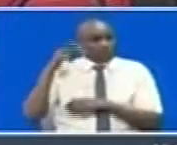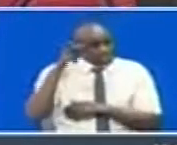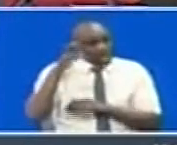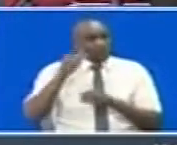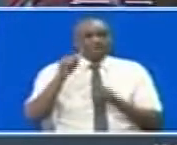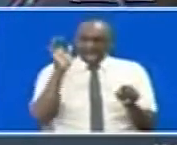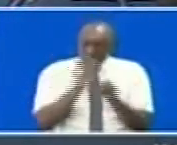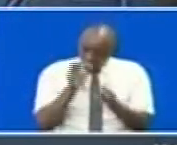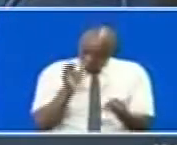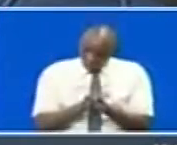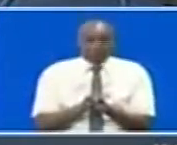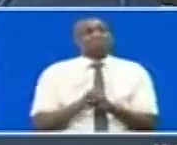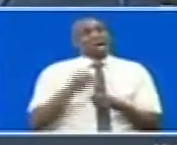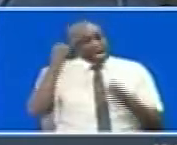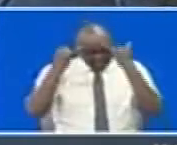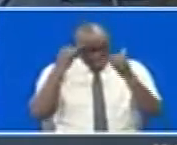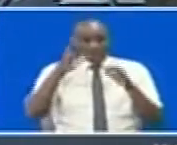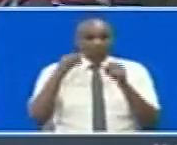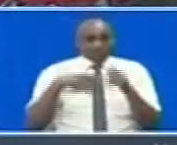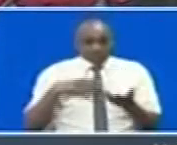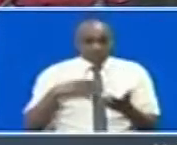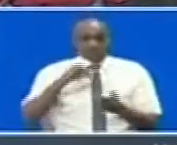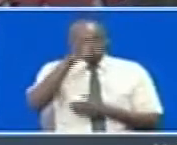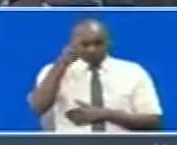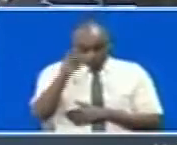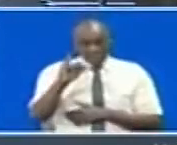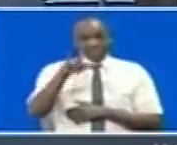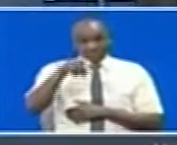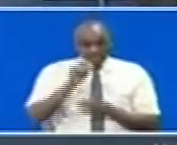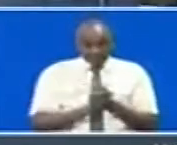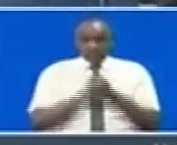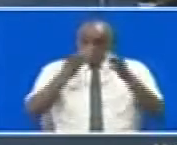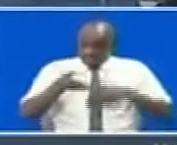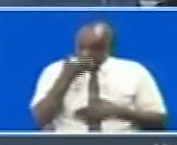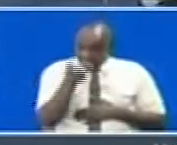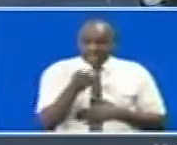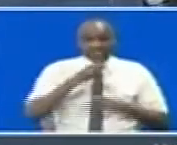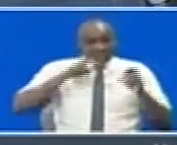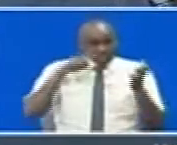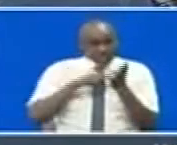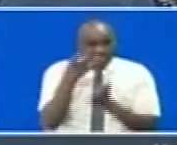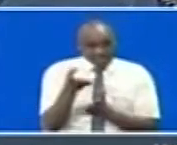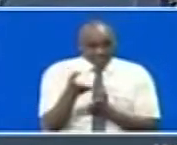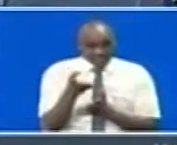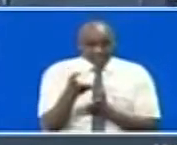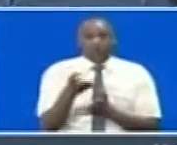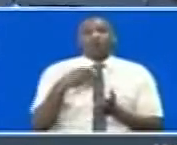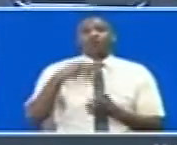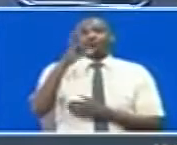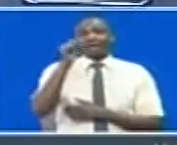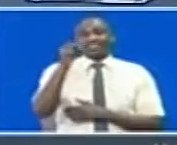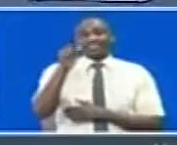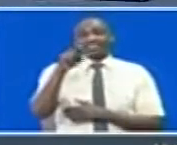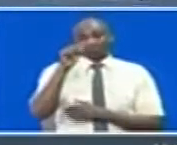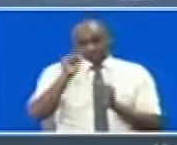a lot of robust contributions from today, is Joy Mdivo. We welcome her to Checkpoint tonight. Francis Olekapara from Mombasa